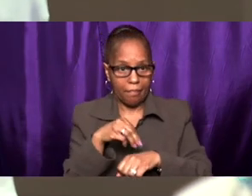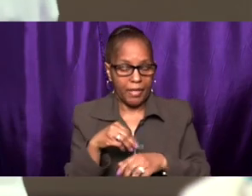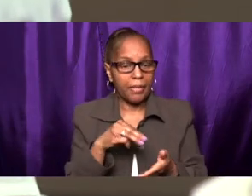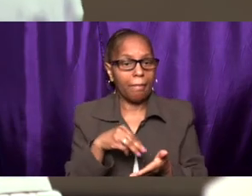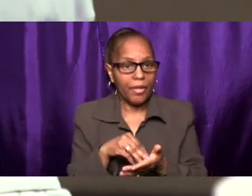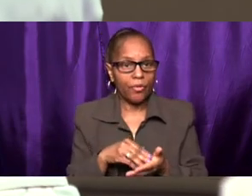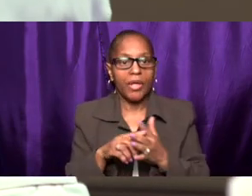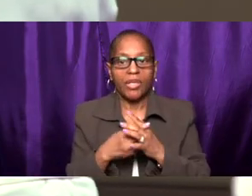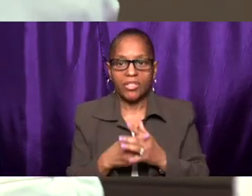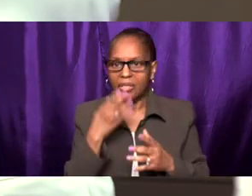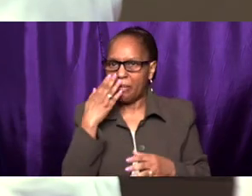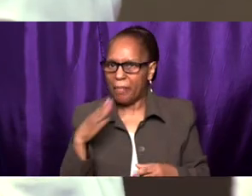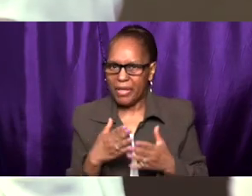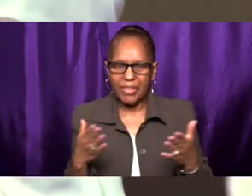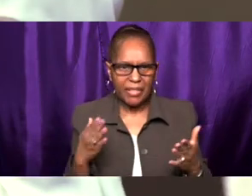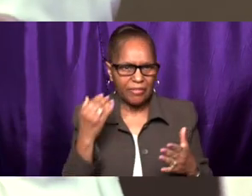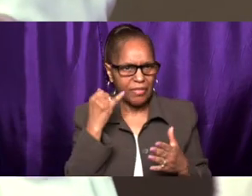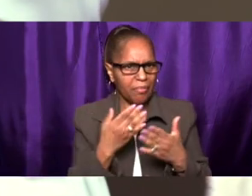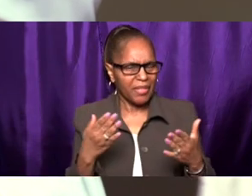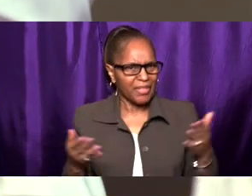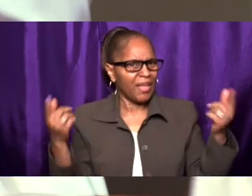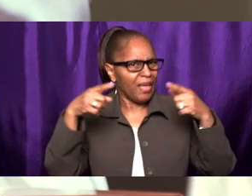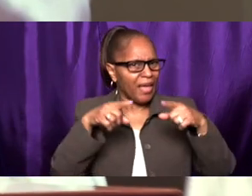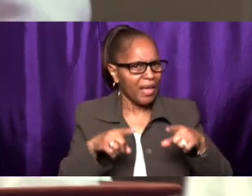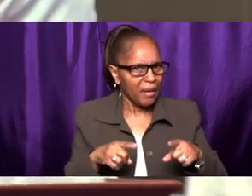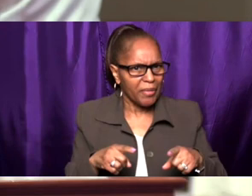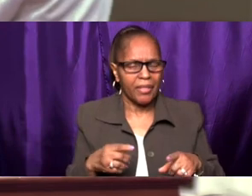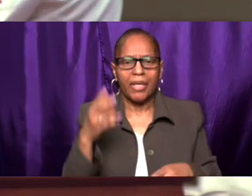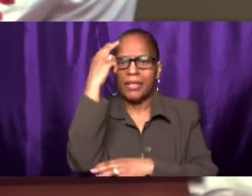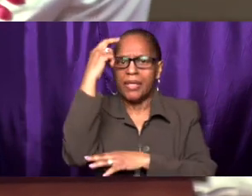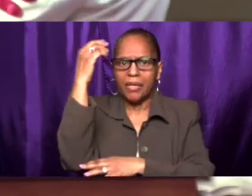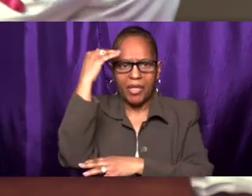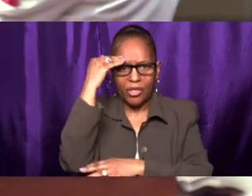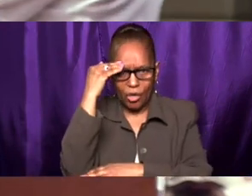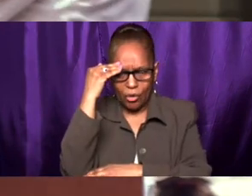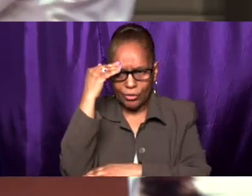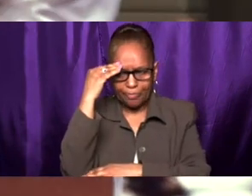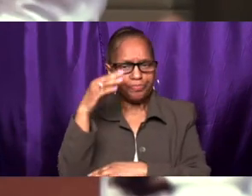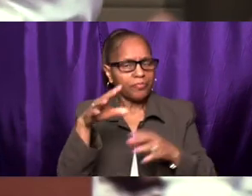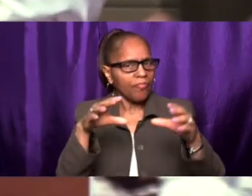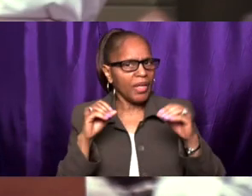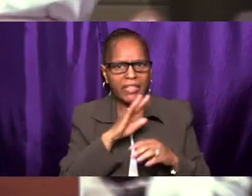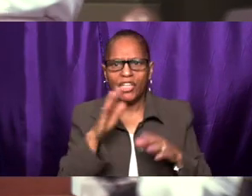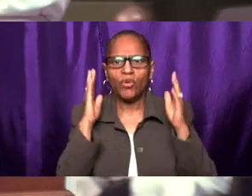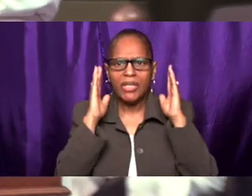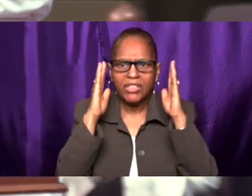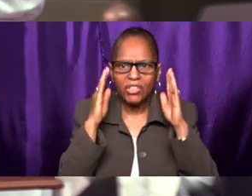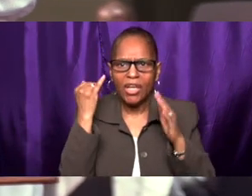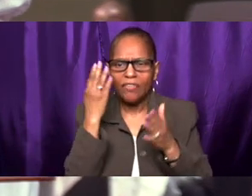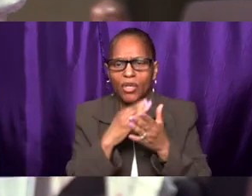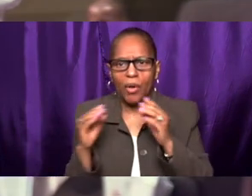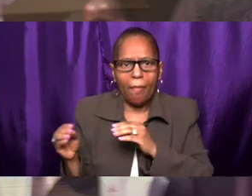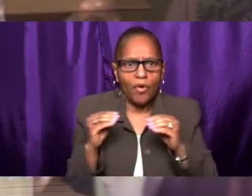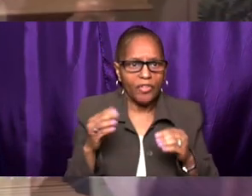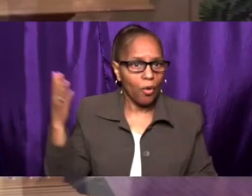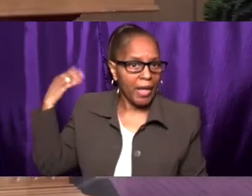garbage, if he can keep some stuff stirred up, he knows that he can take your attention. Because if somebody moves and goes behind that